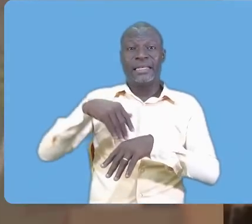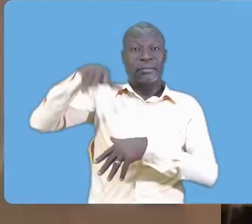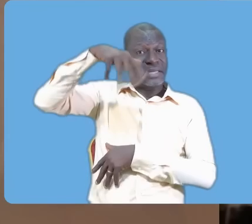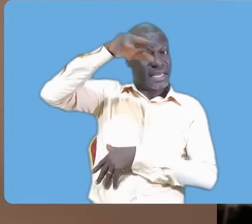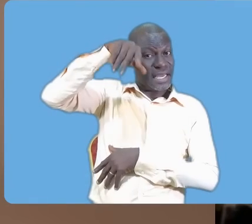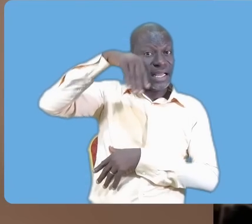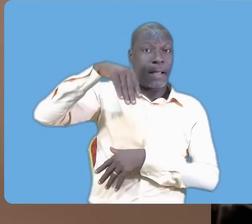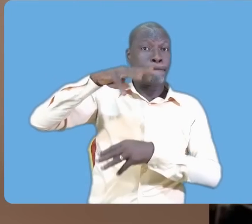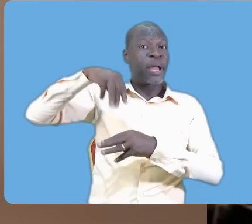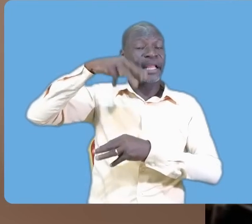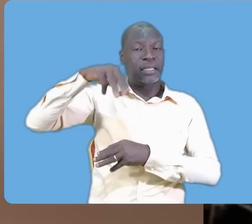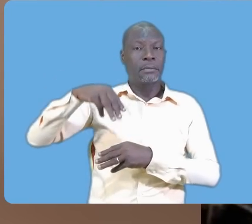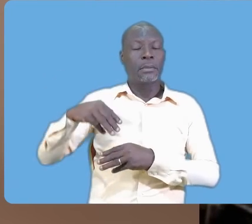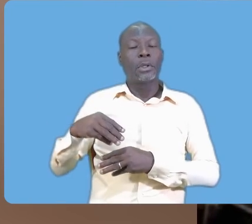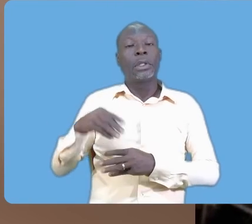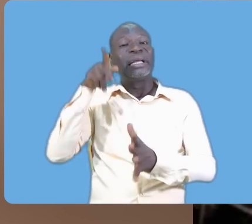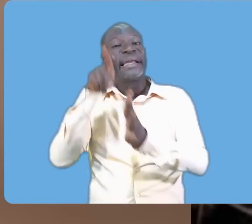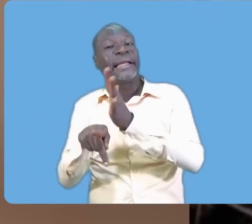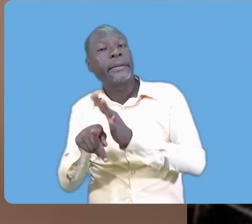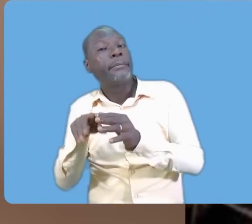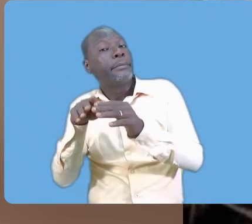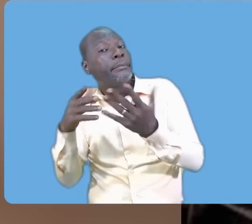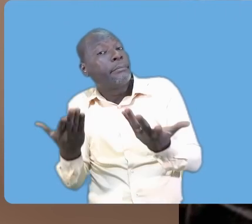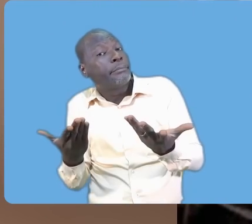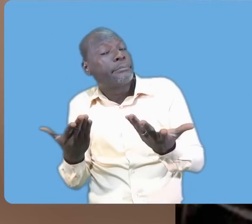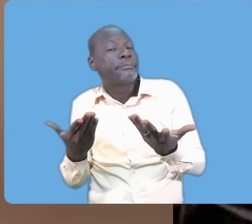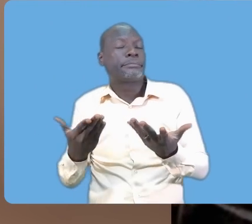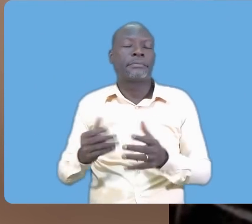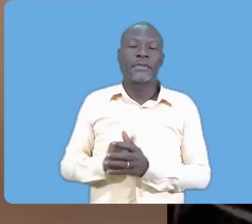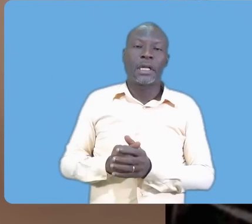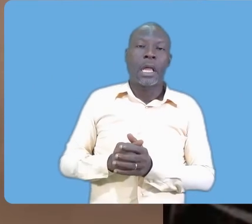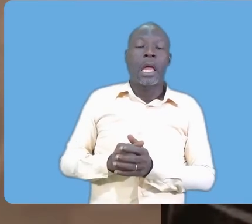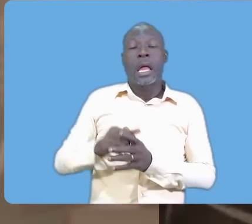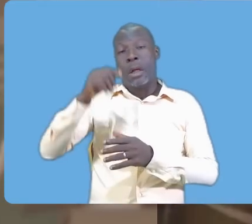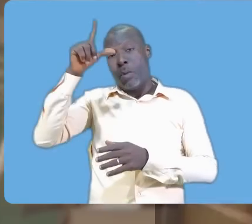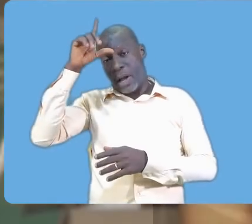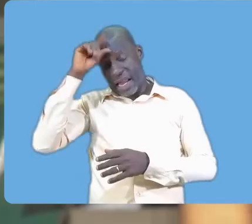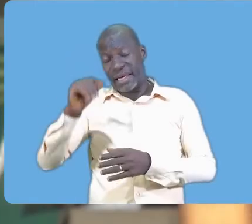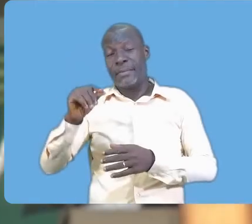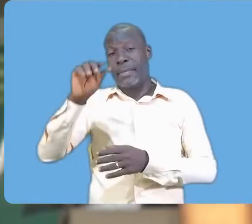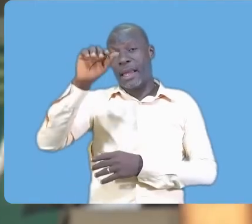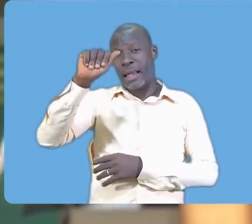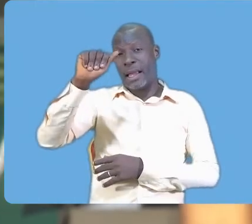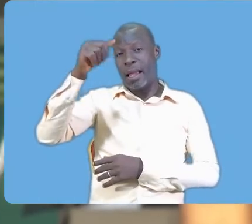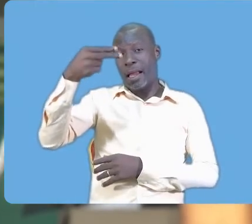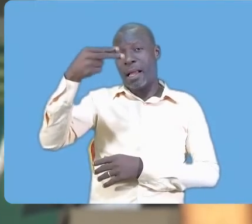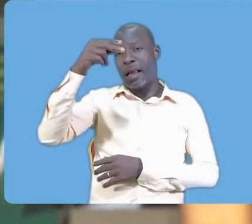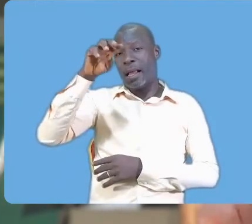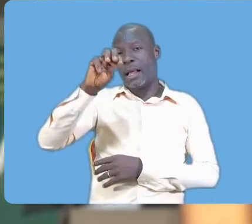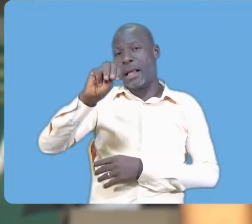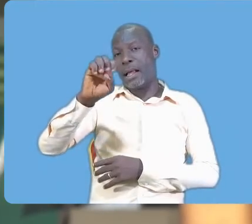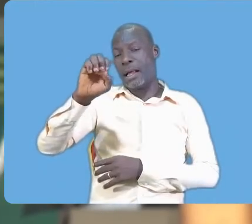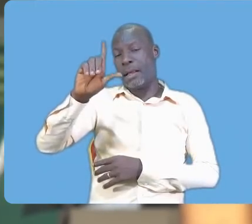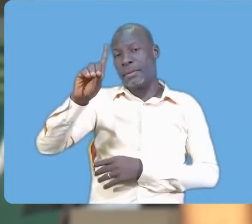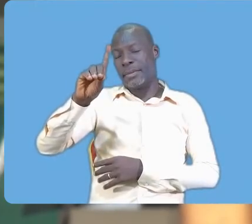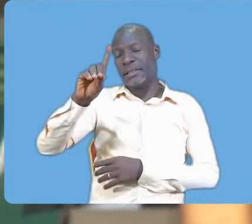swale abrante no ye journalist no a ebinum koku no yaya no akosisen oman wa yatimu no eye